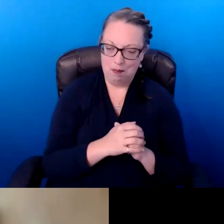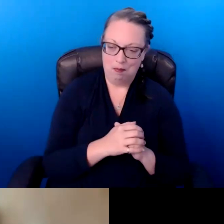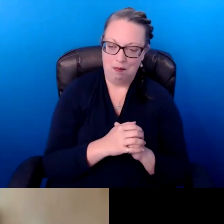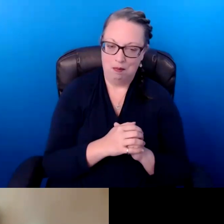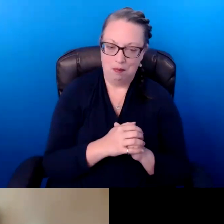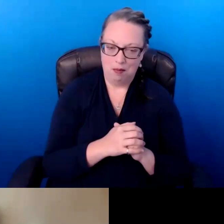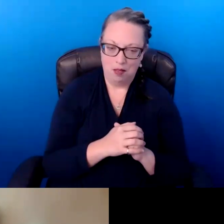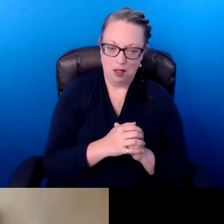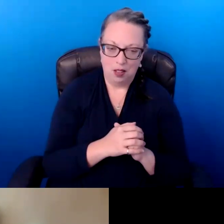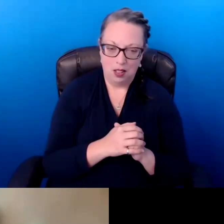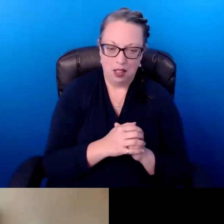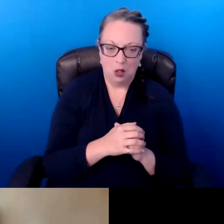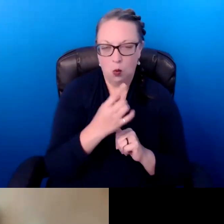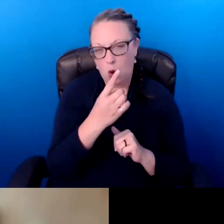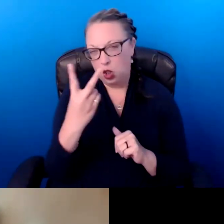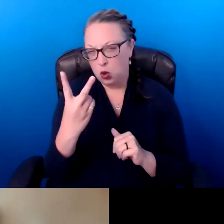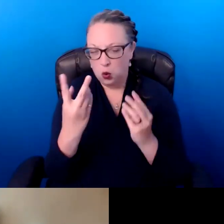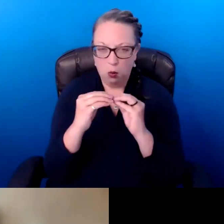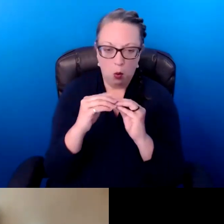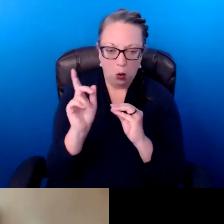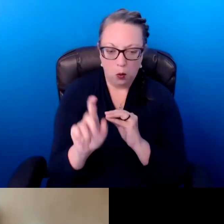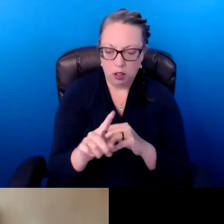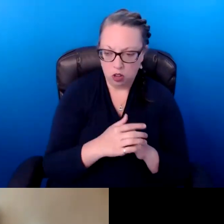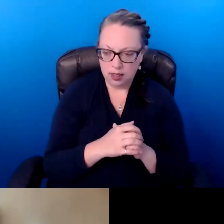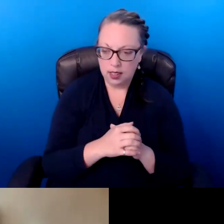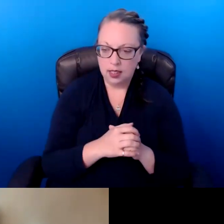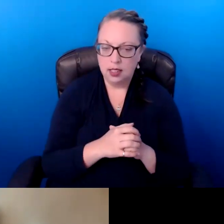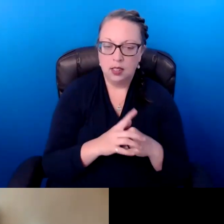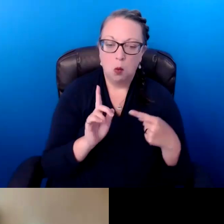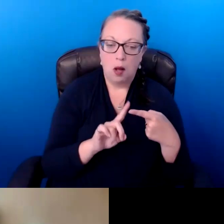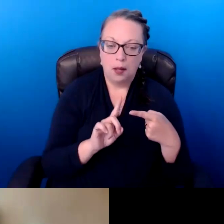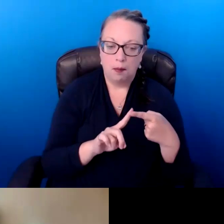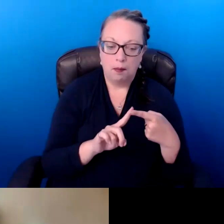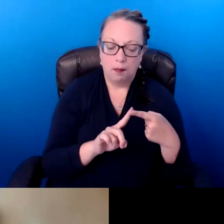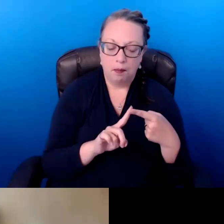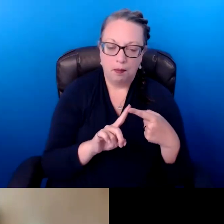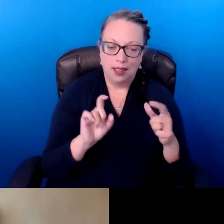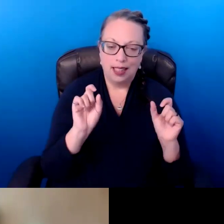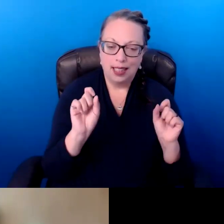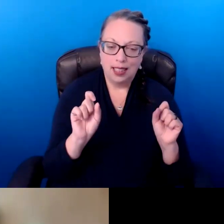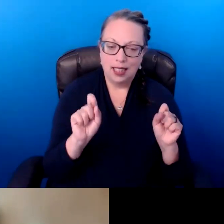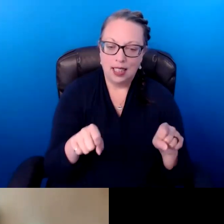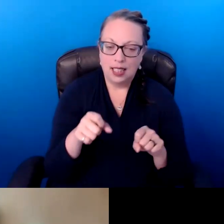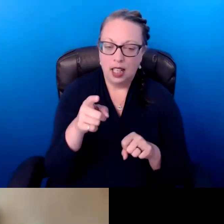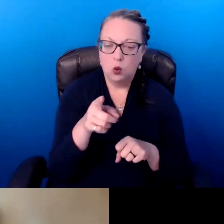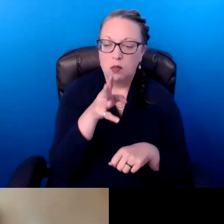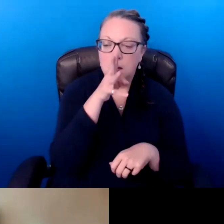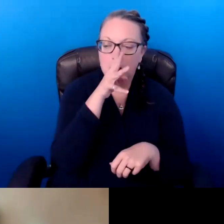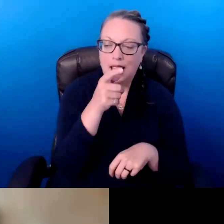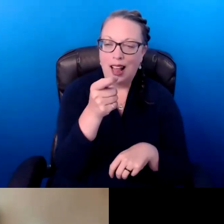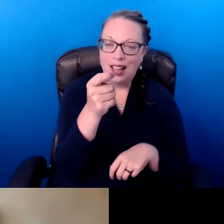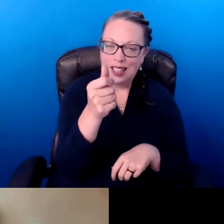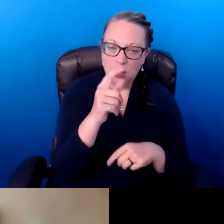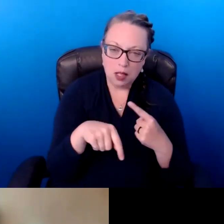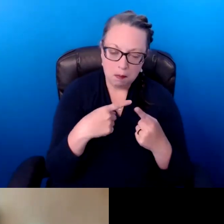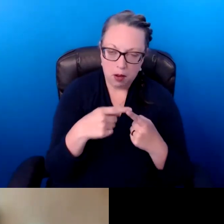one, I guess maybe 2 more questions here if we have time from both, is one, can you again speak a little bit about